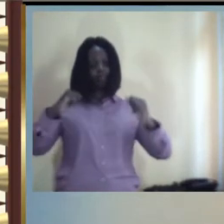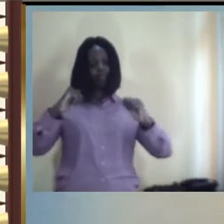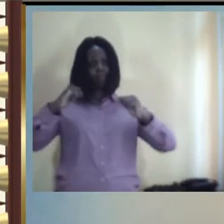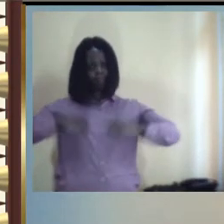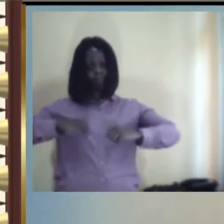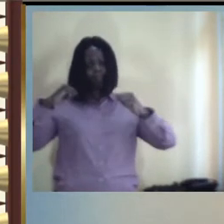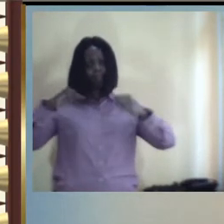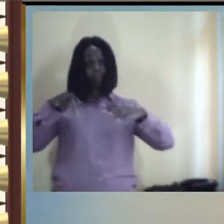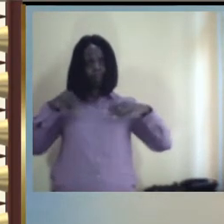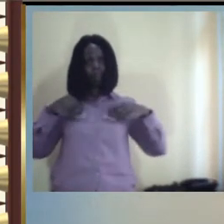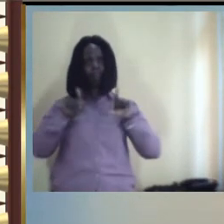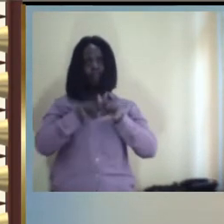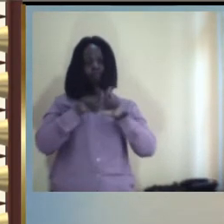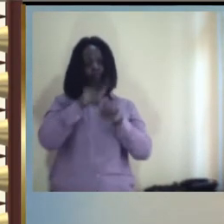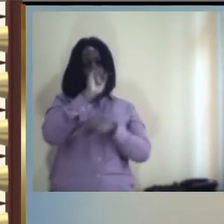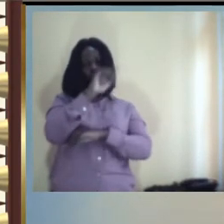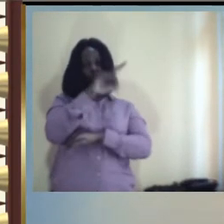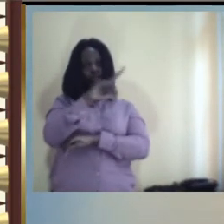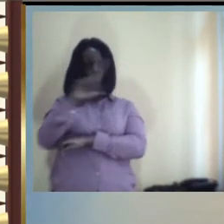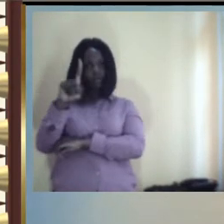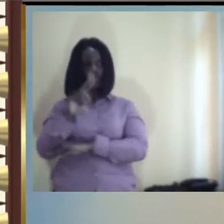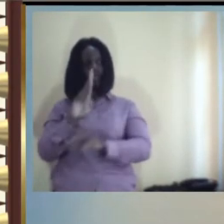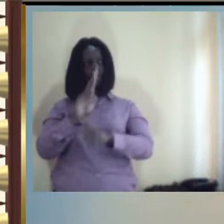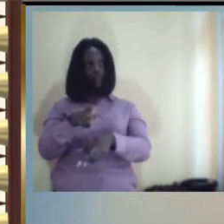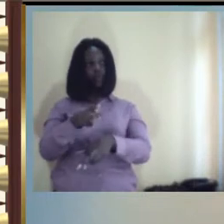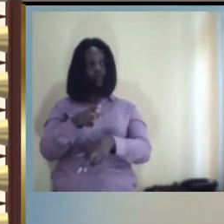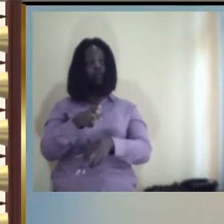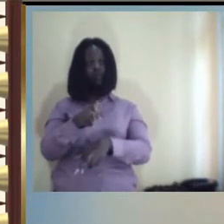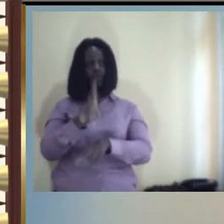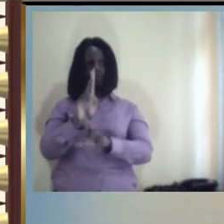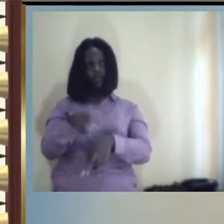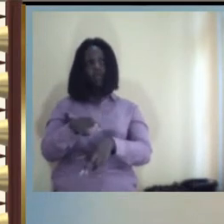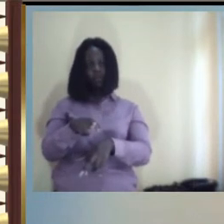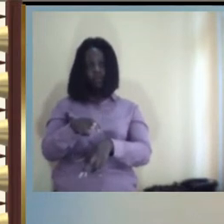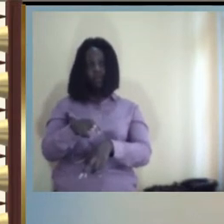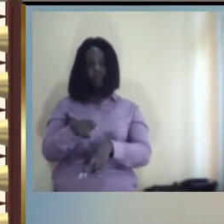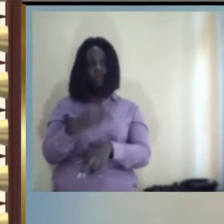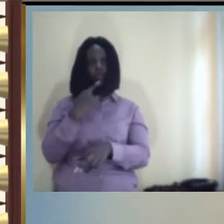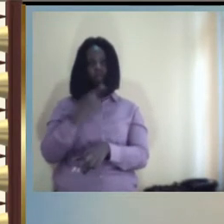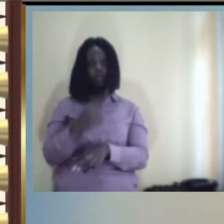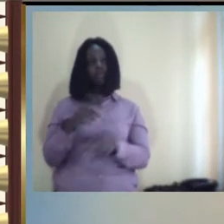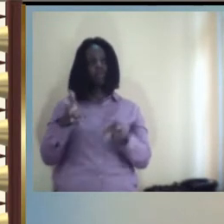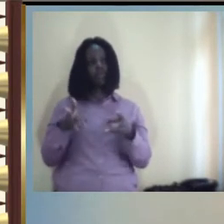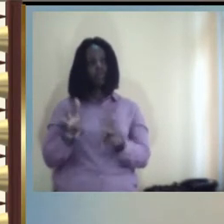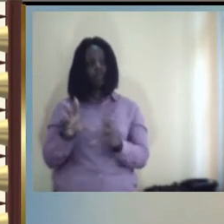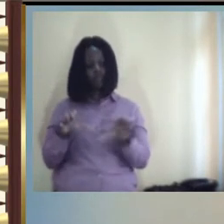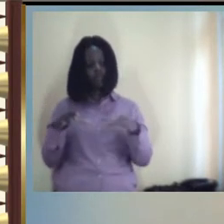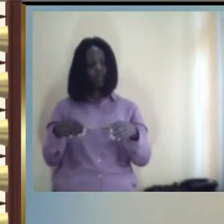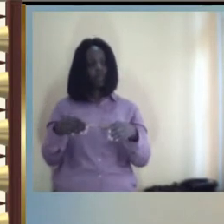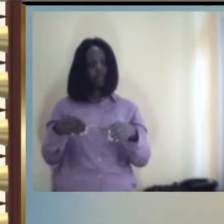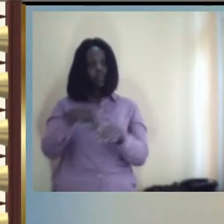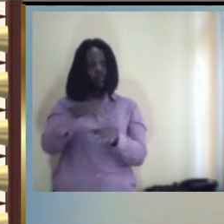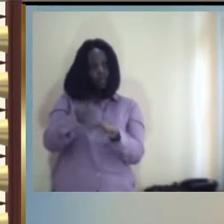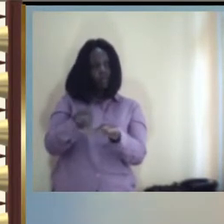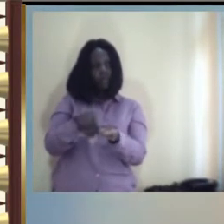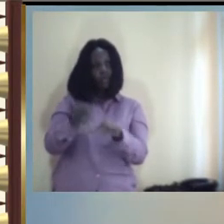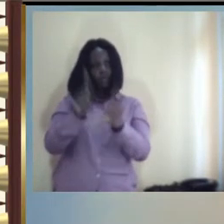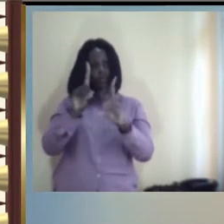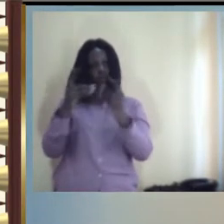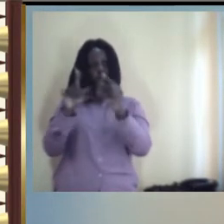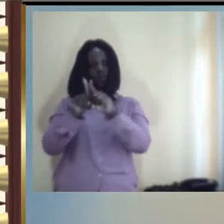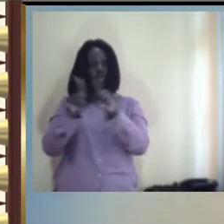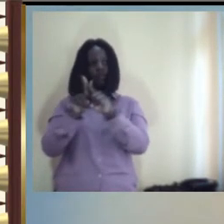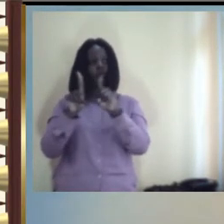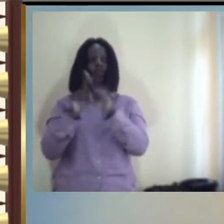the APP. This report therefore provides an account of the committee's engagement with the department and its